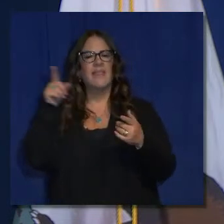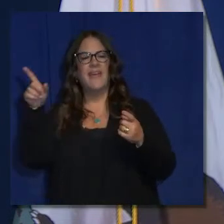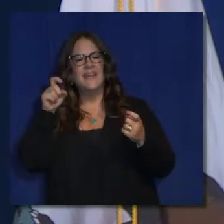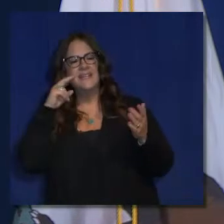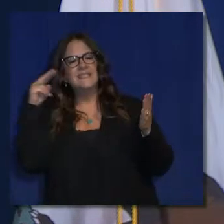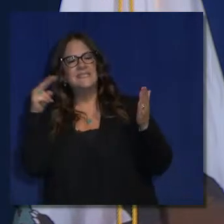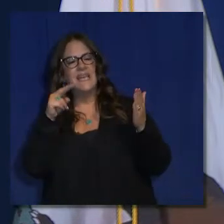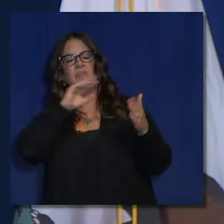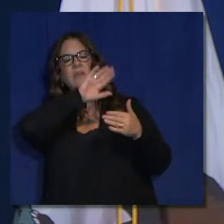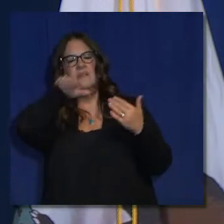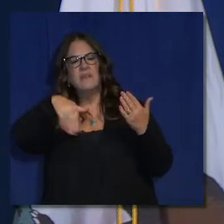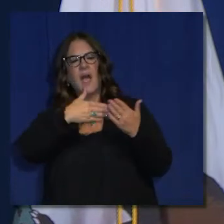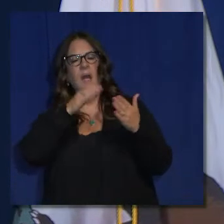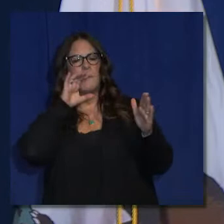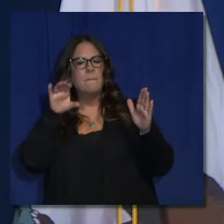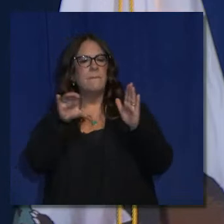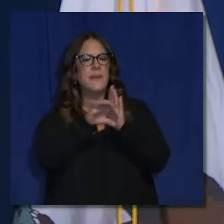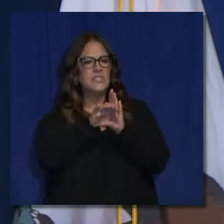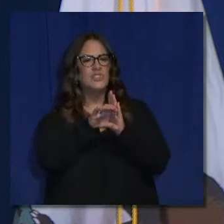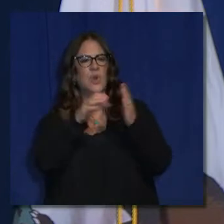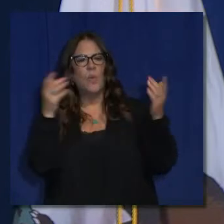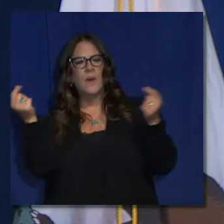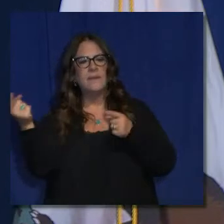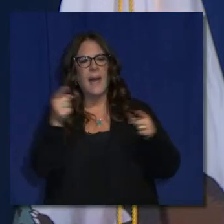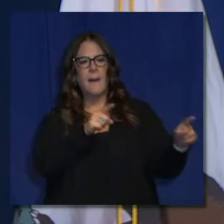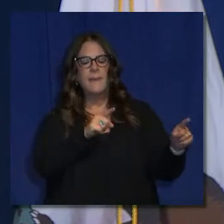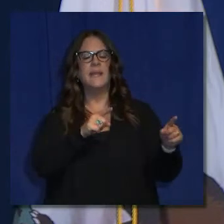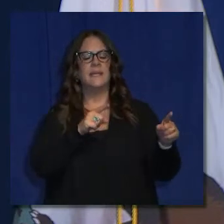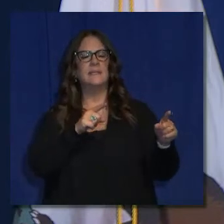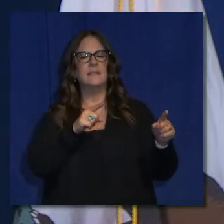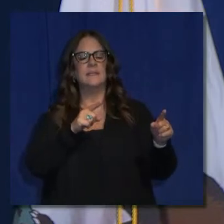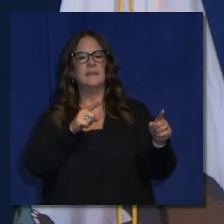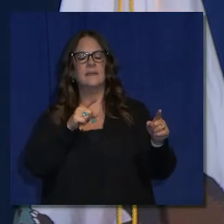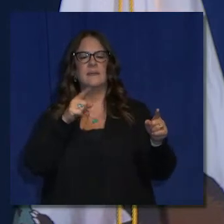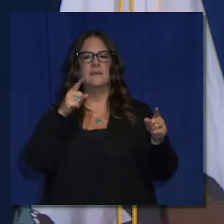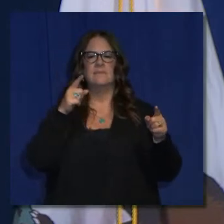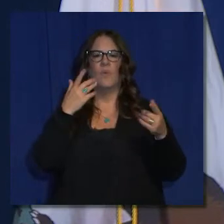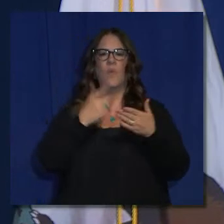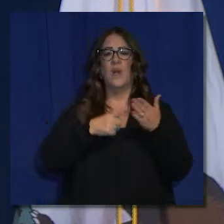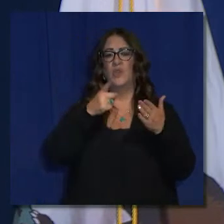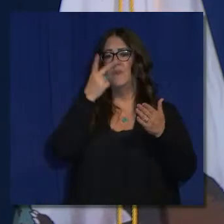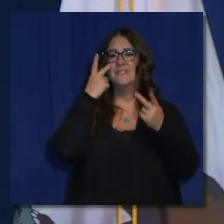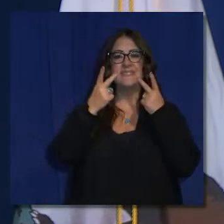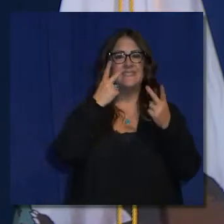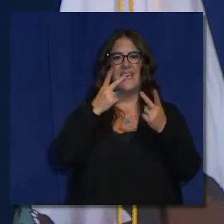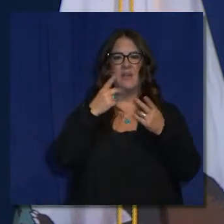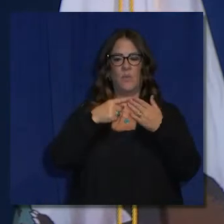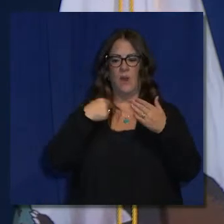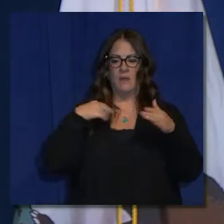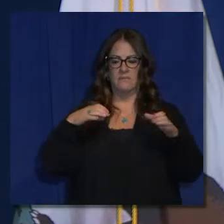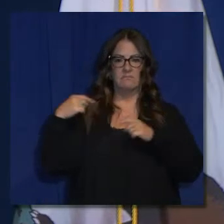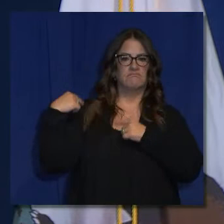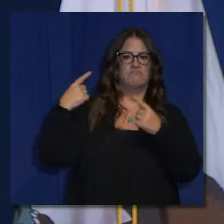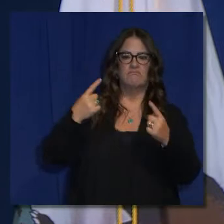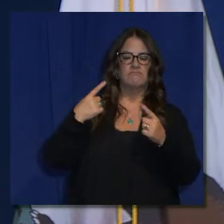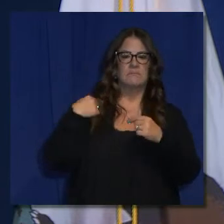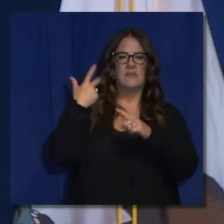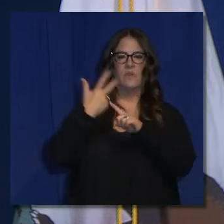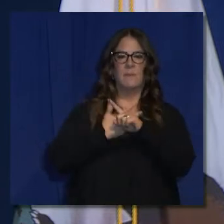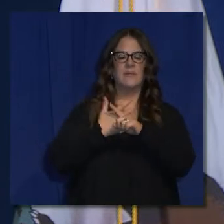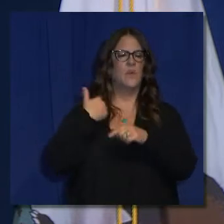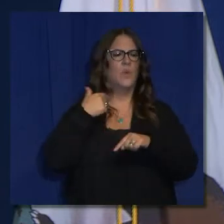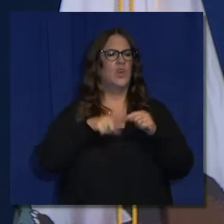entire picture. And because of the fluidity, and you've seen that in ways, frankly, even 3 months ago, we could